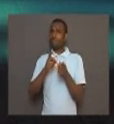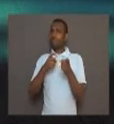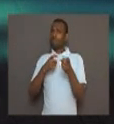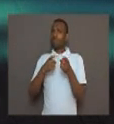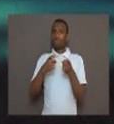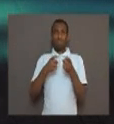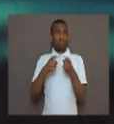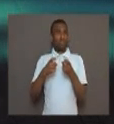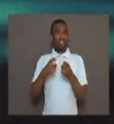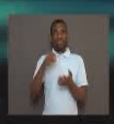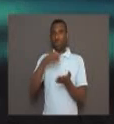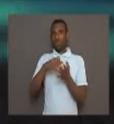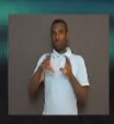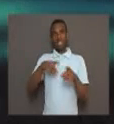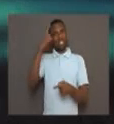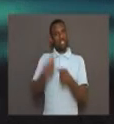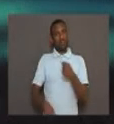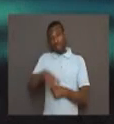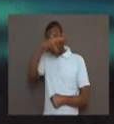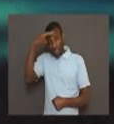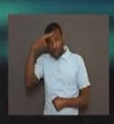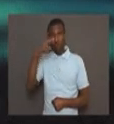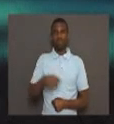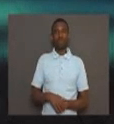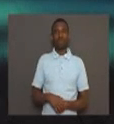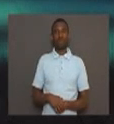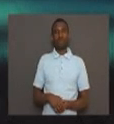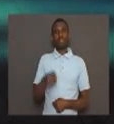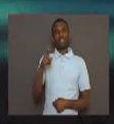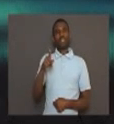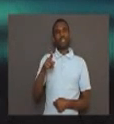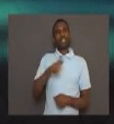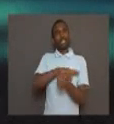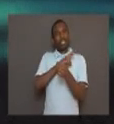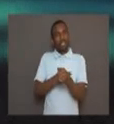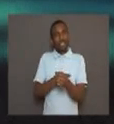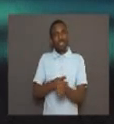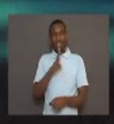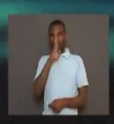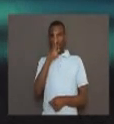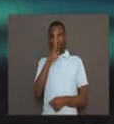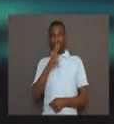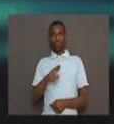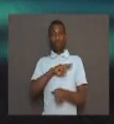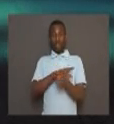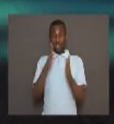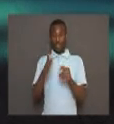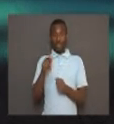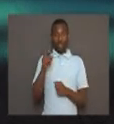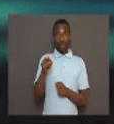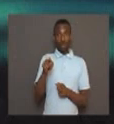will not maintain its frequency because the resistance